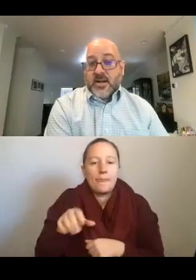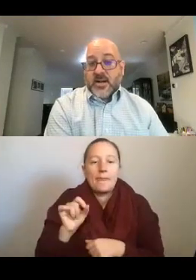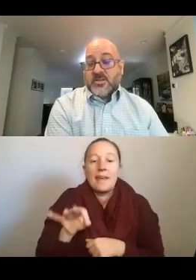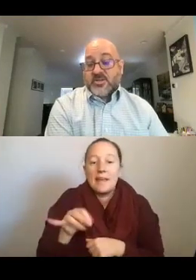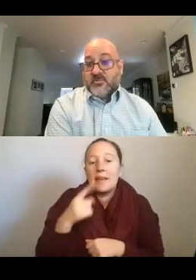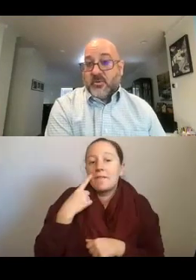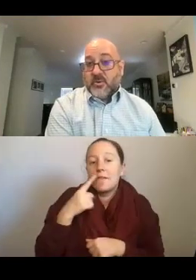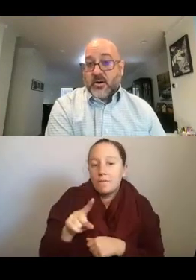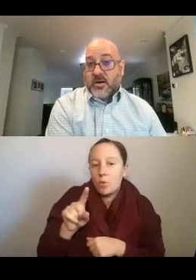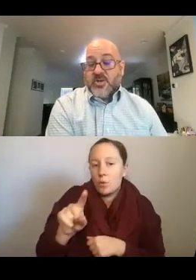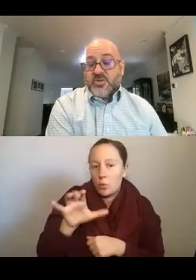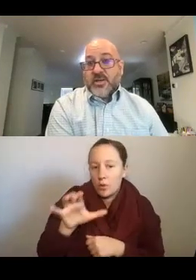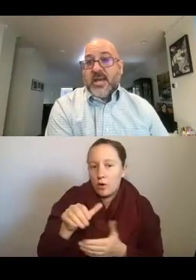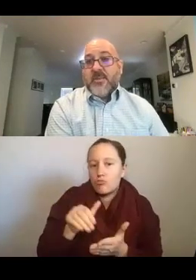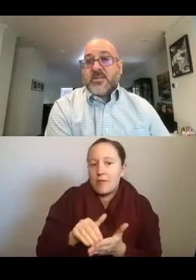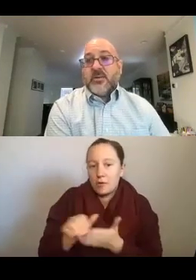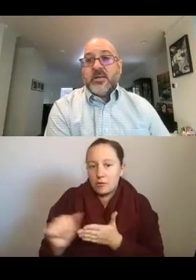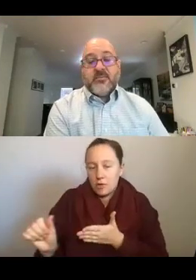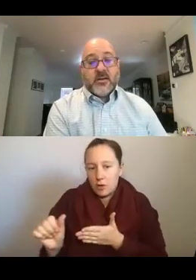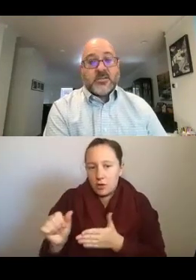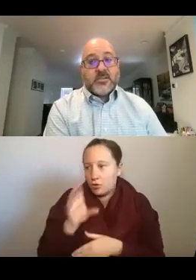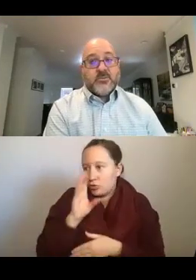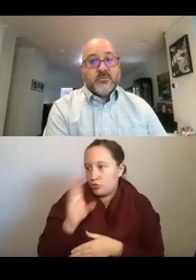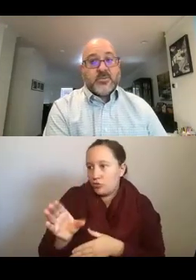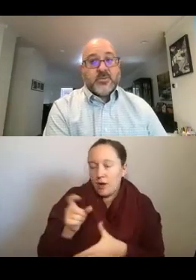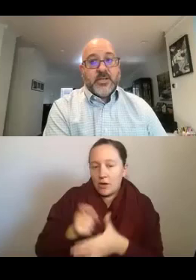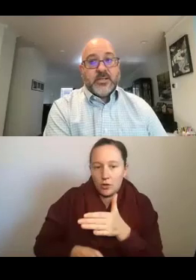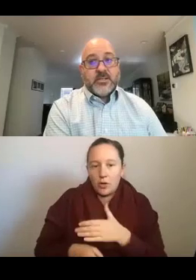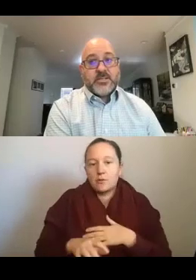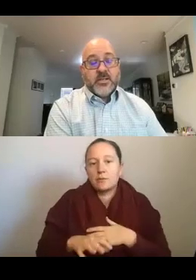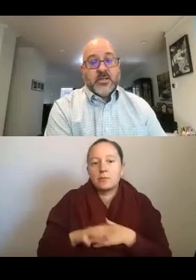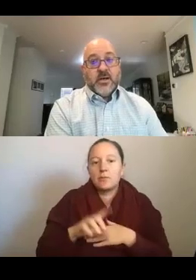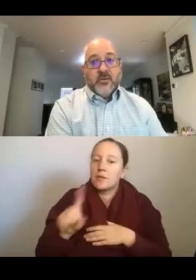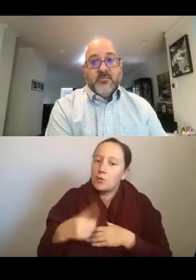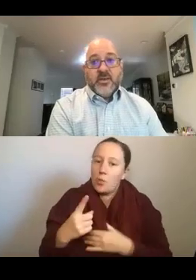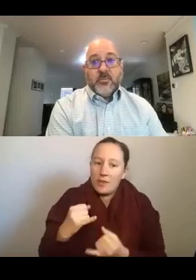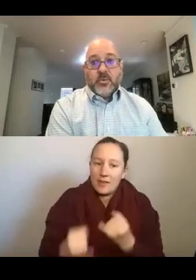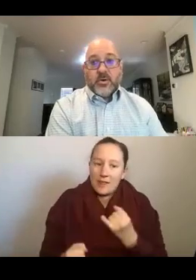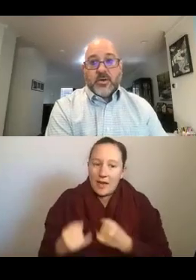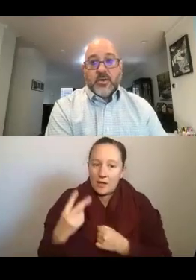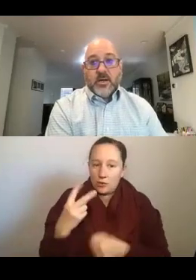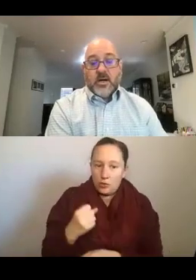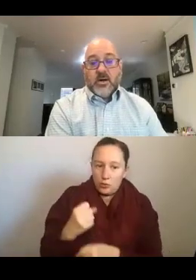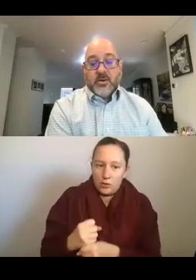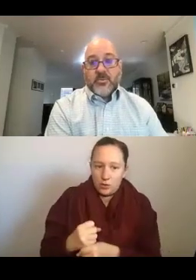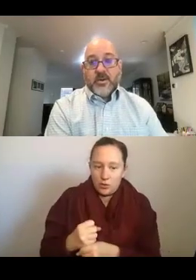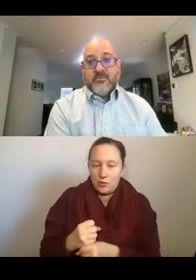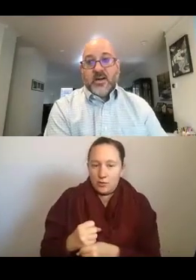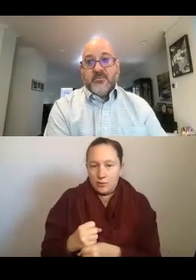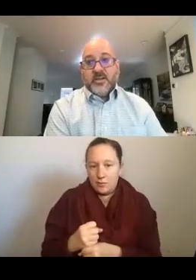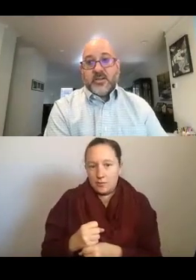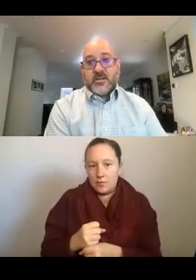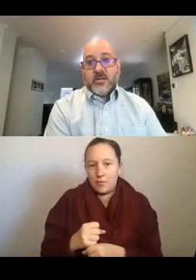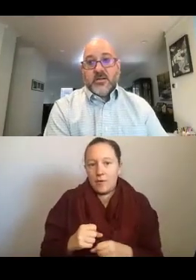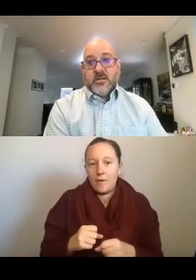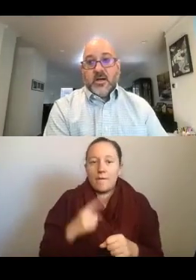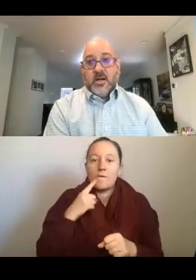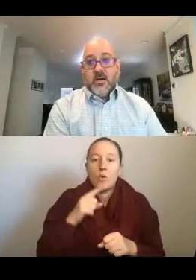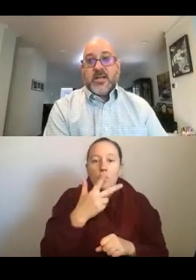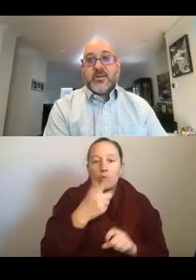$100,000 direct cost or more. So again, that's only in the final two years of the award. On a 3 to 5